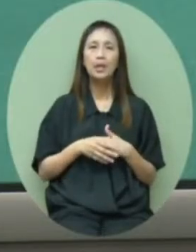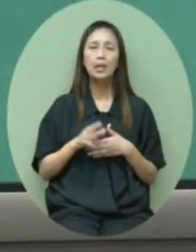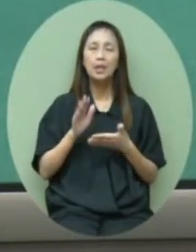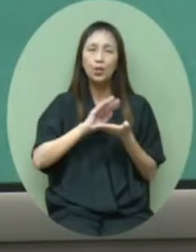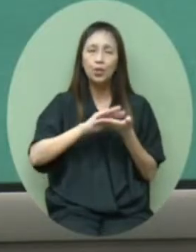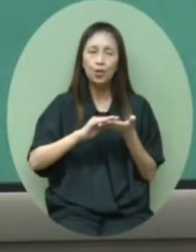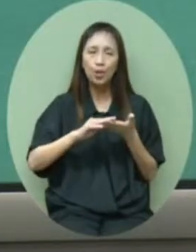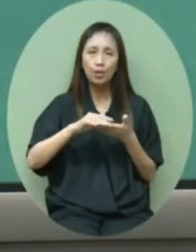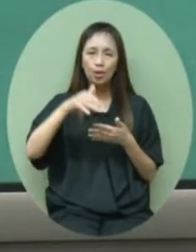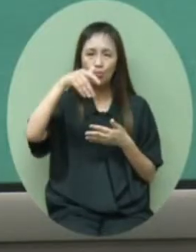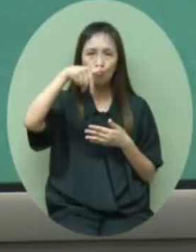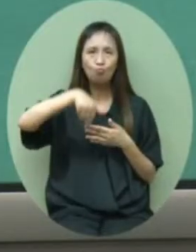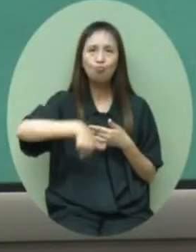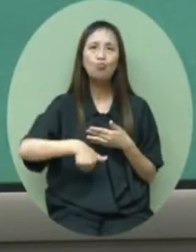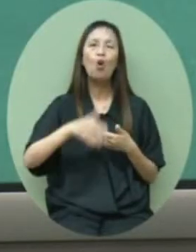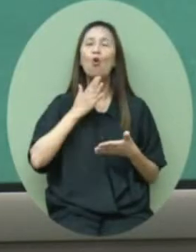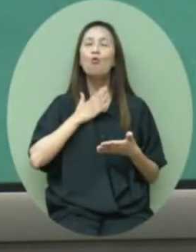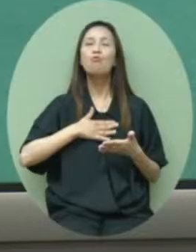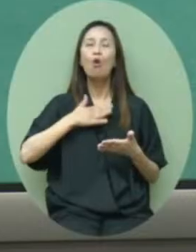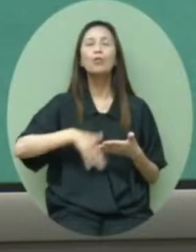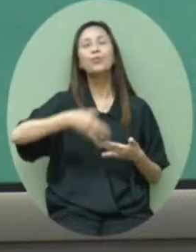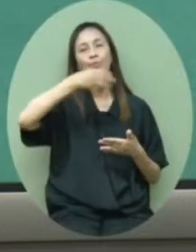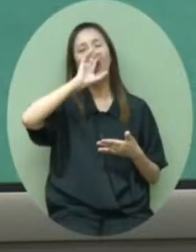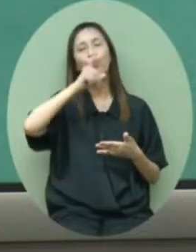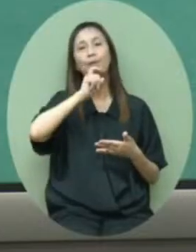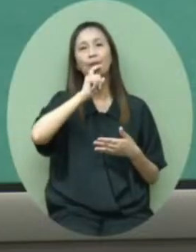We have also